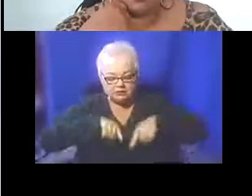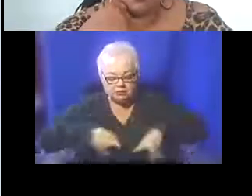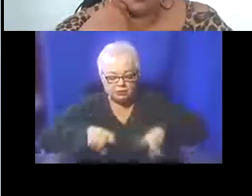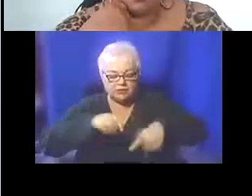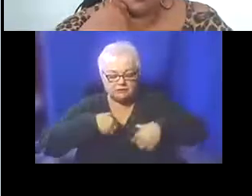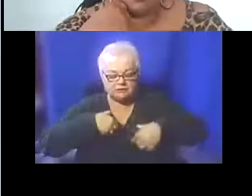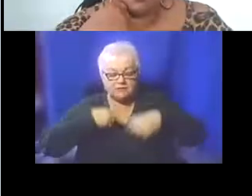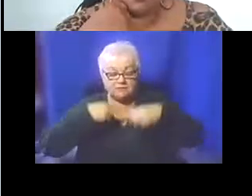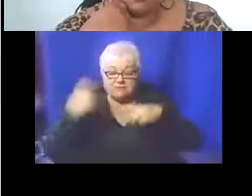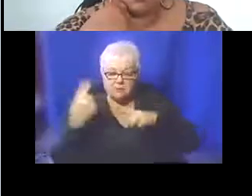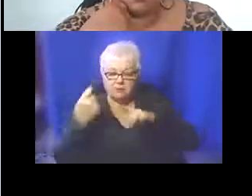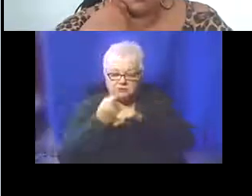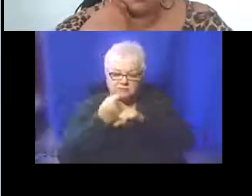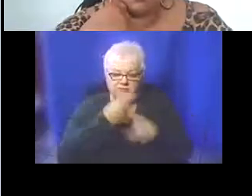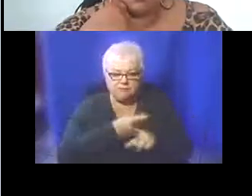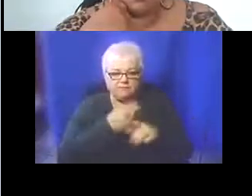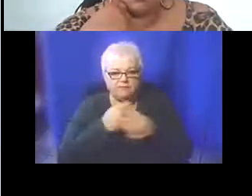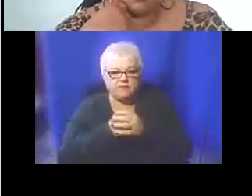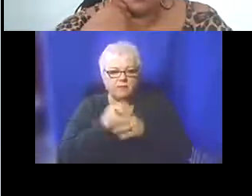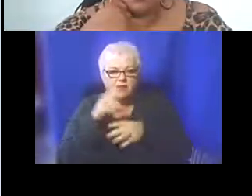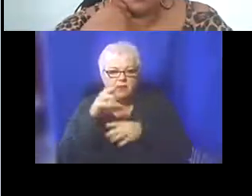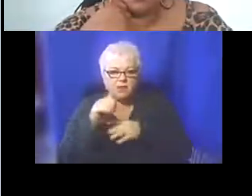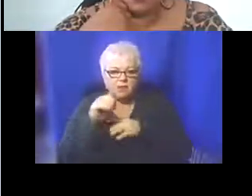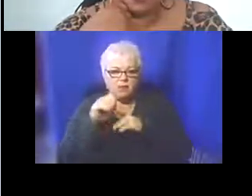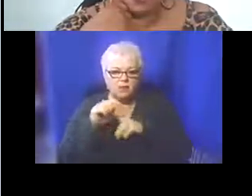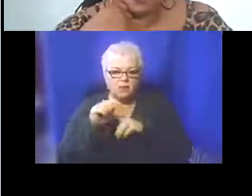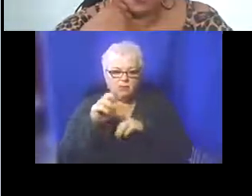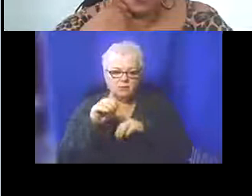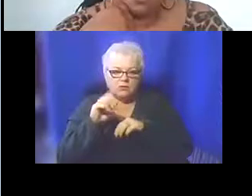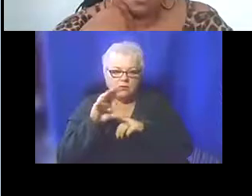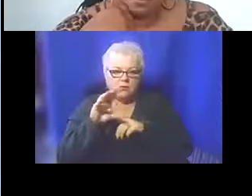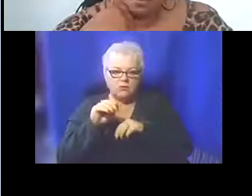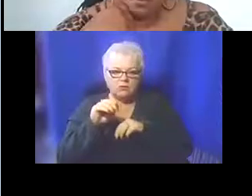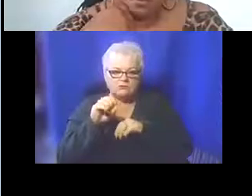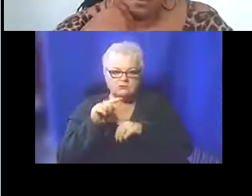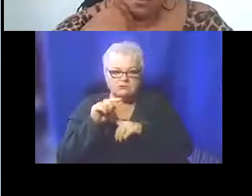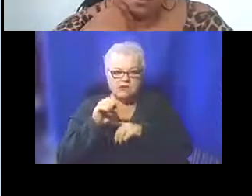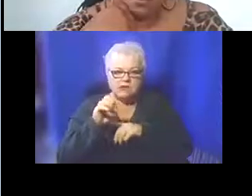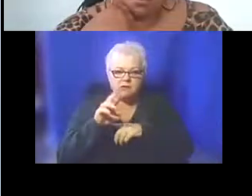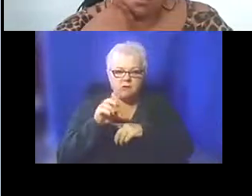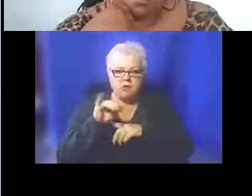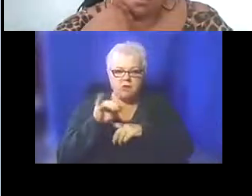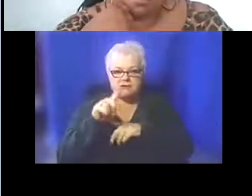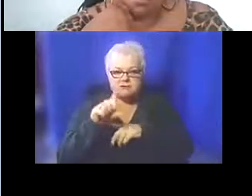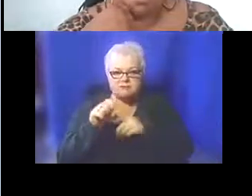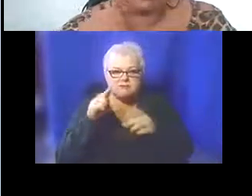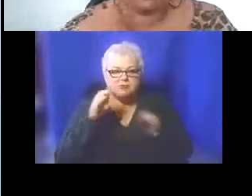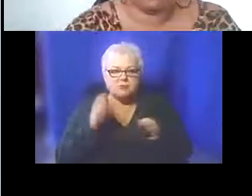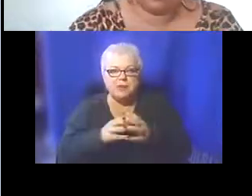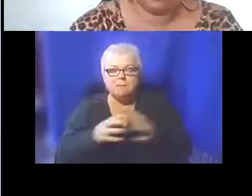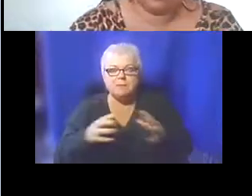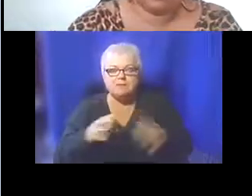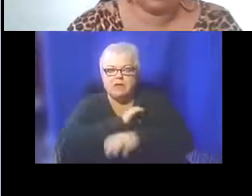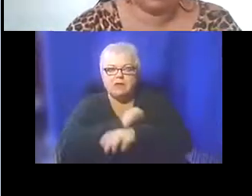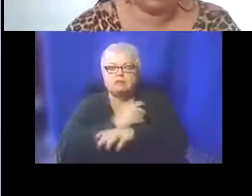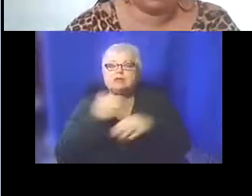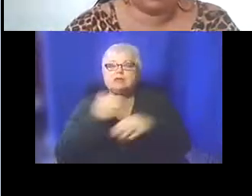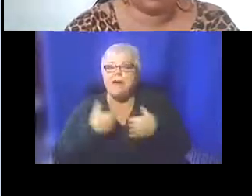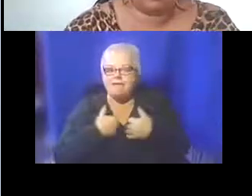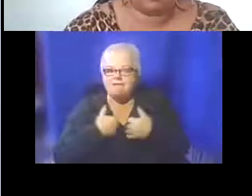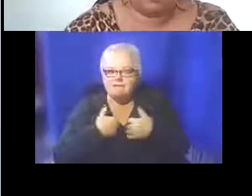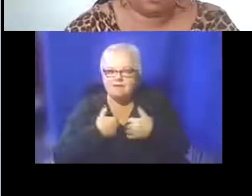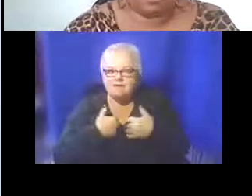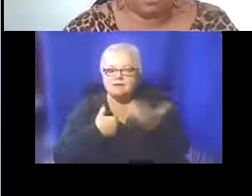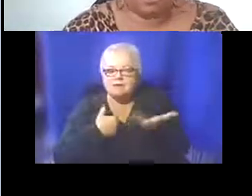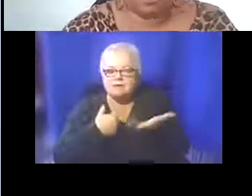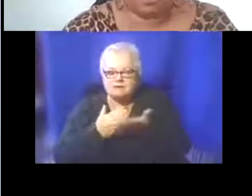assault are the corticosteroids. And those work in conjunction with the catecholamines to determine how much energy is available. So again,